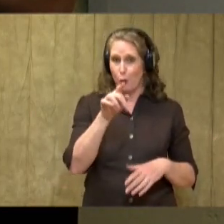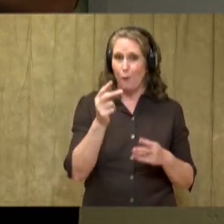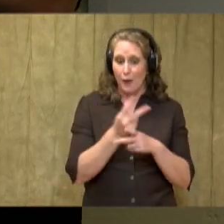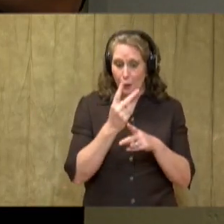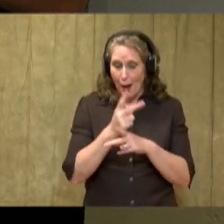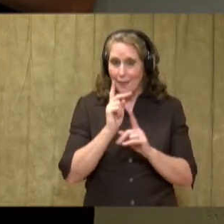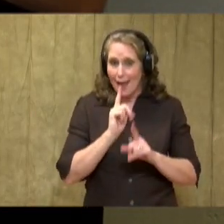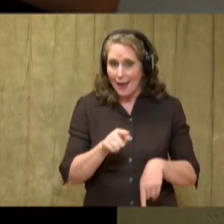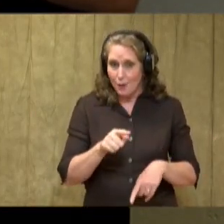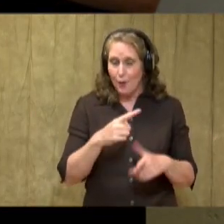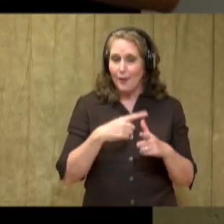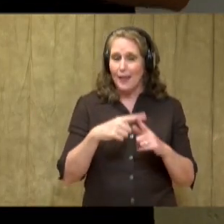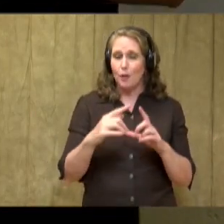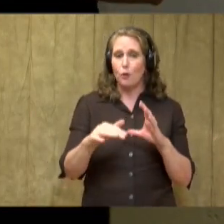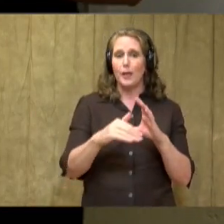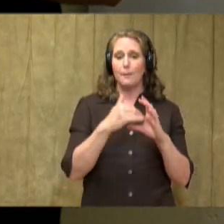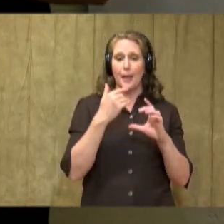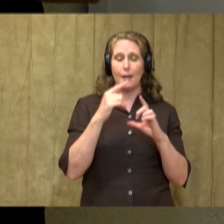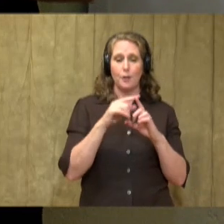answer to